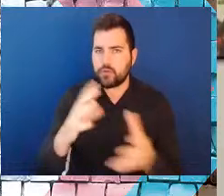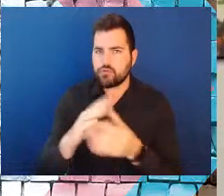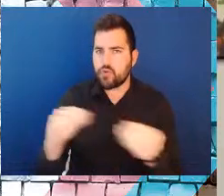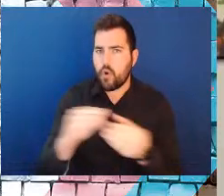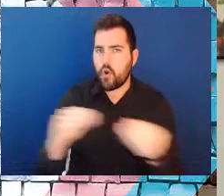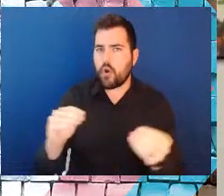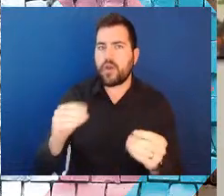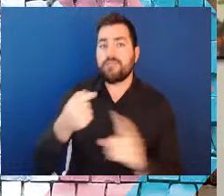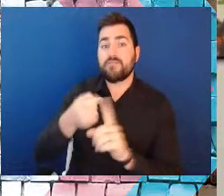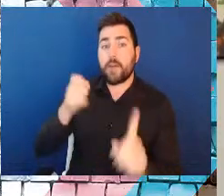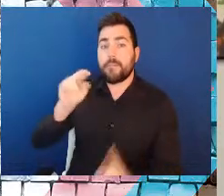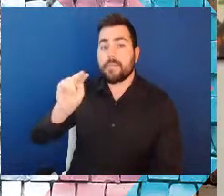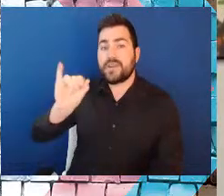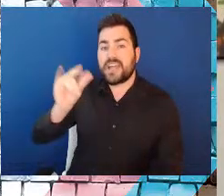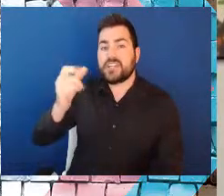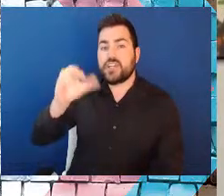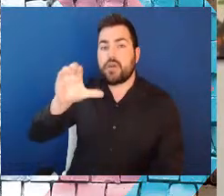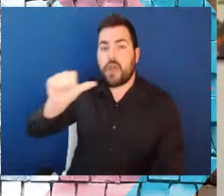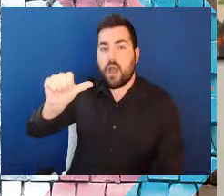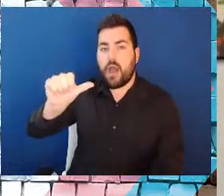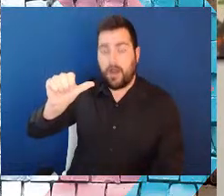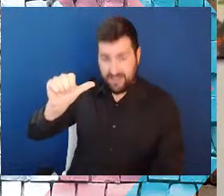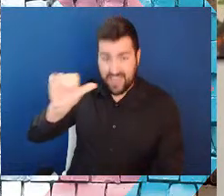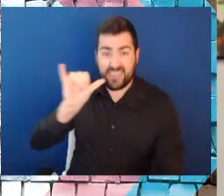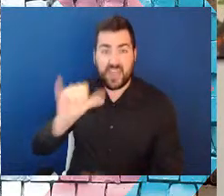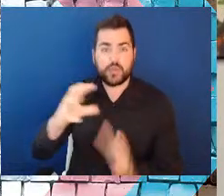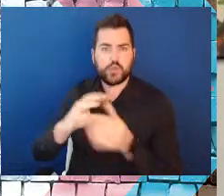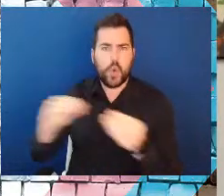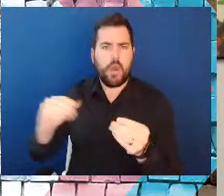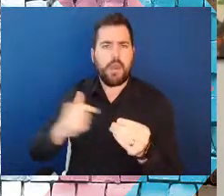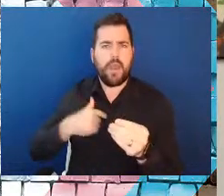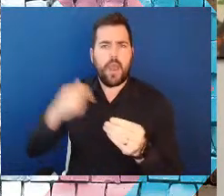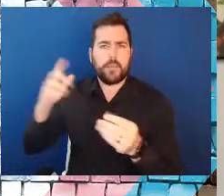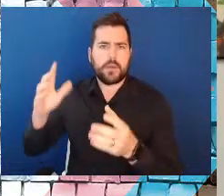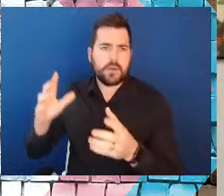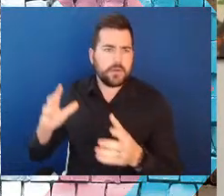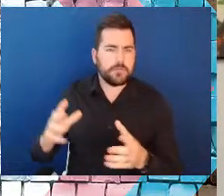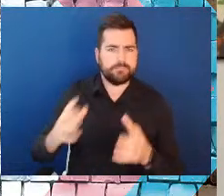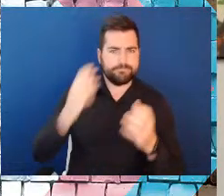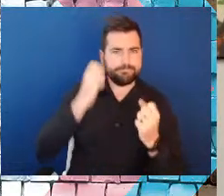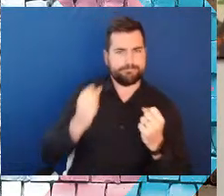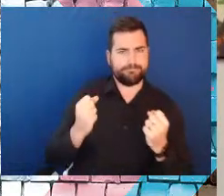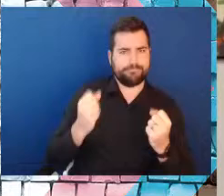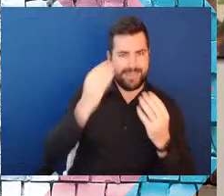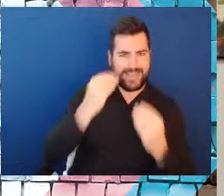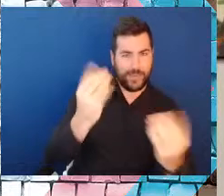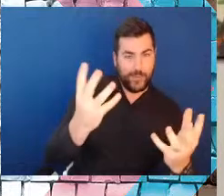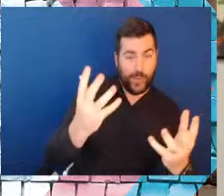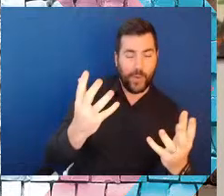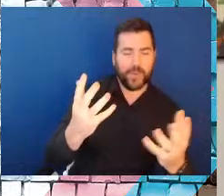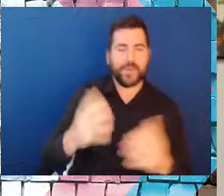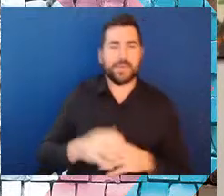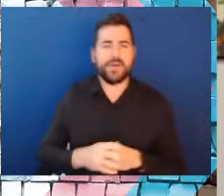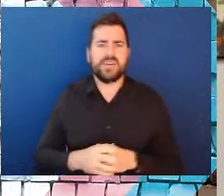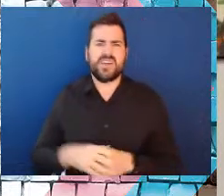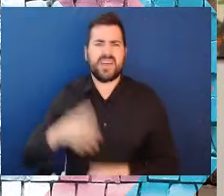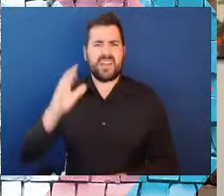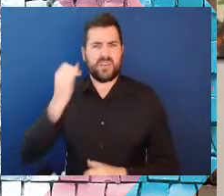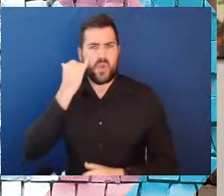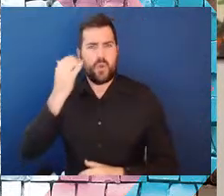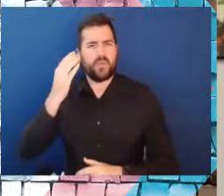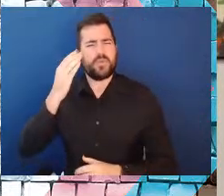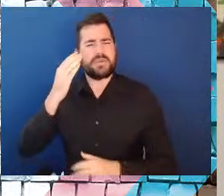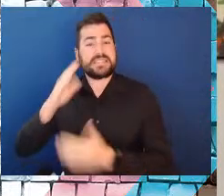special for our event here today. Now, rhythm and stories have been going together for thousands